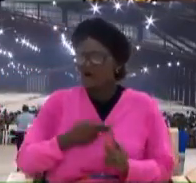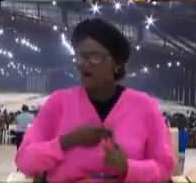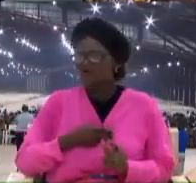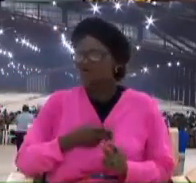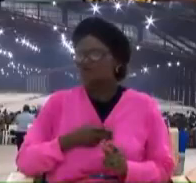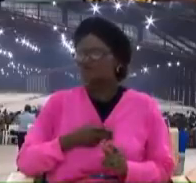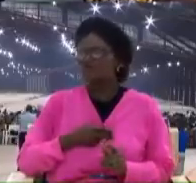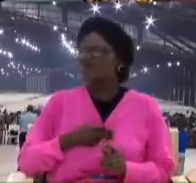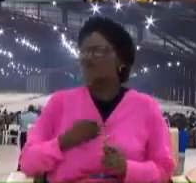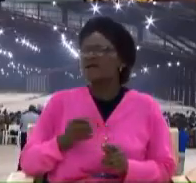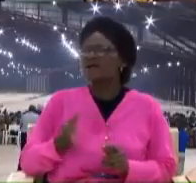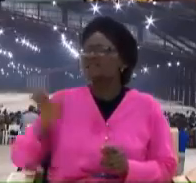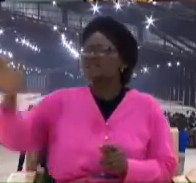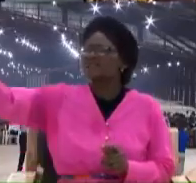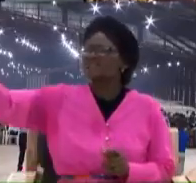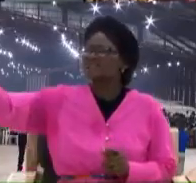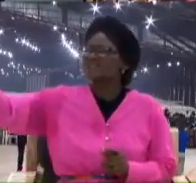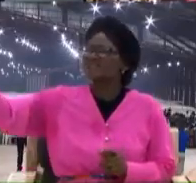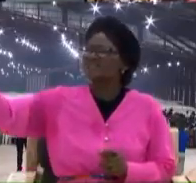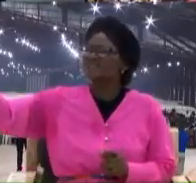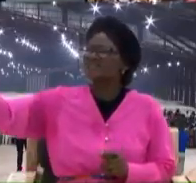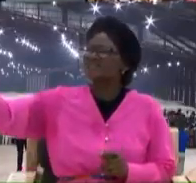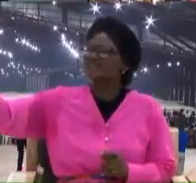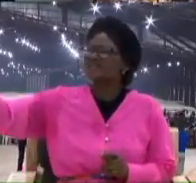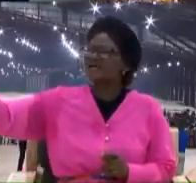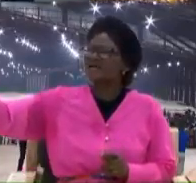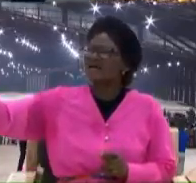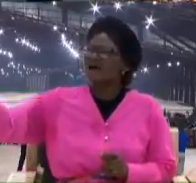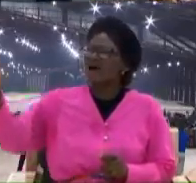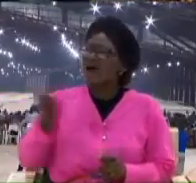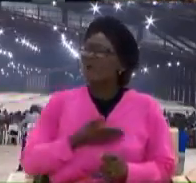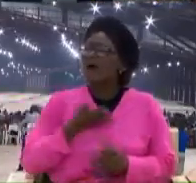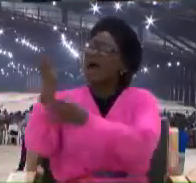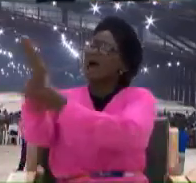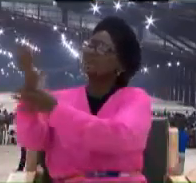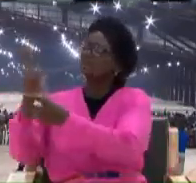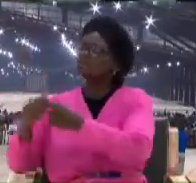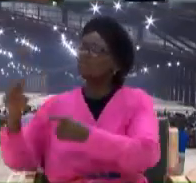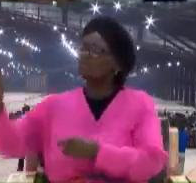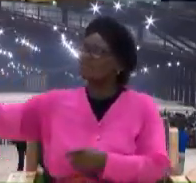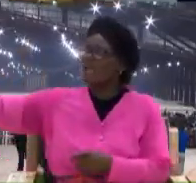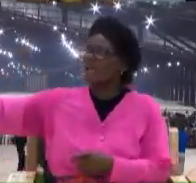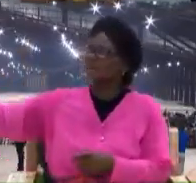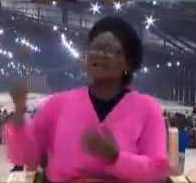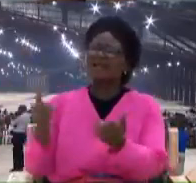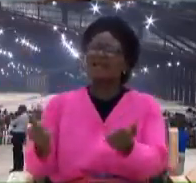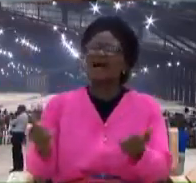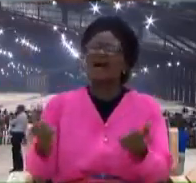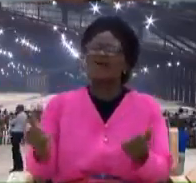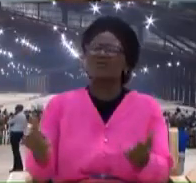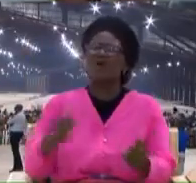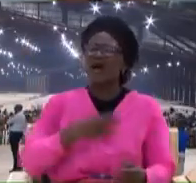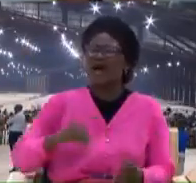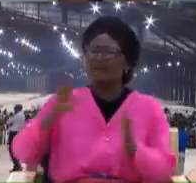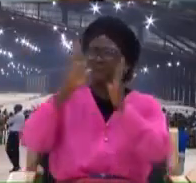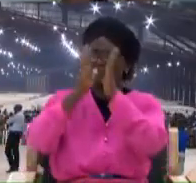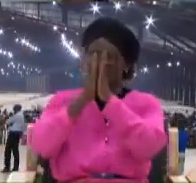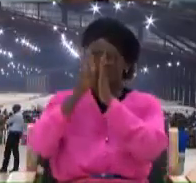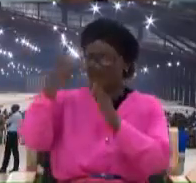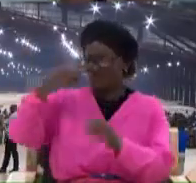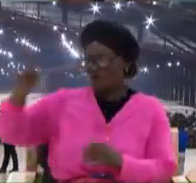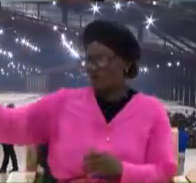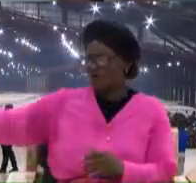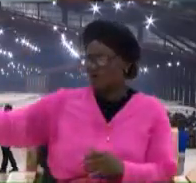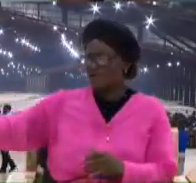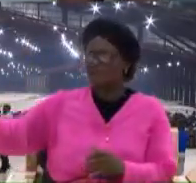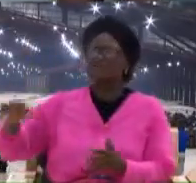souls will save their own souls also. Let's pray that the Almighty God, the great restorer,